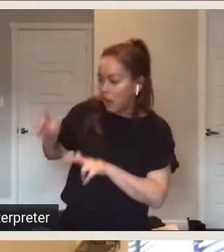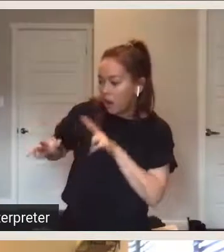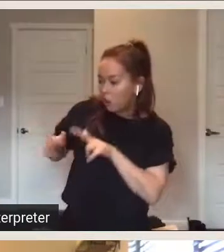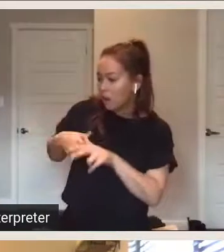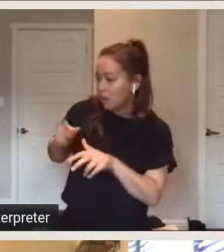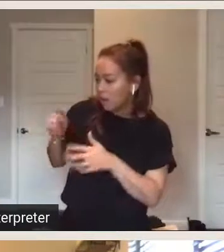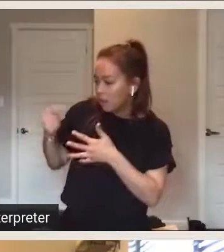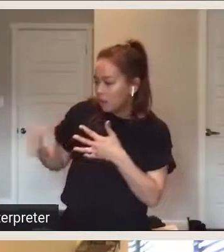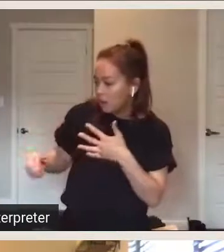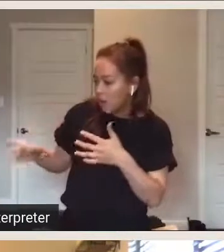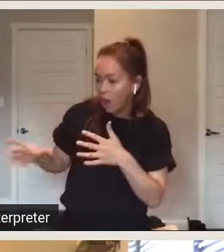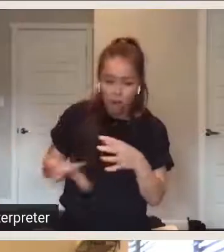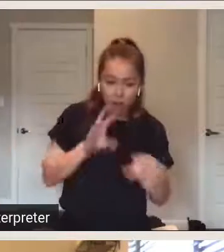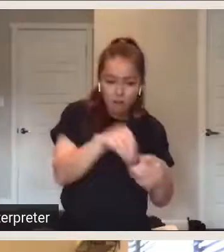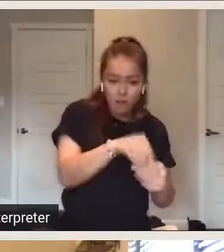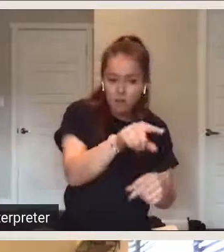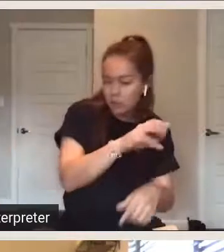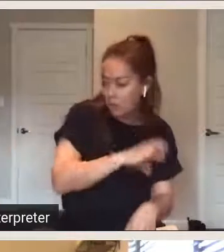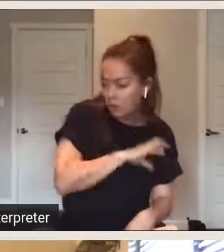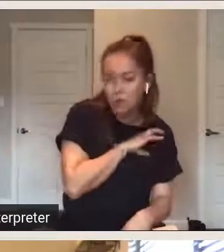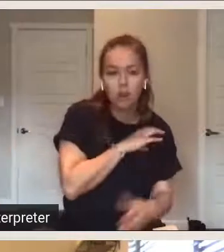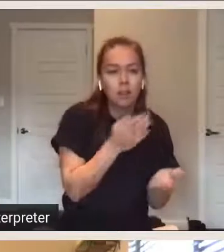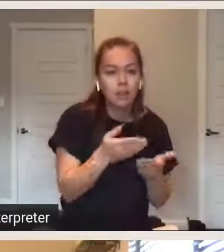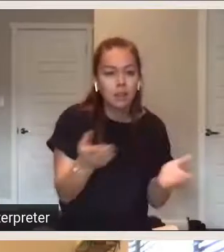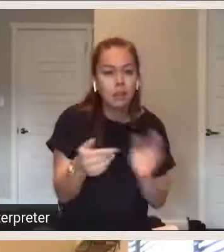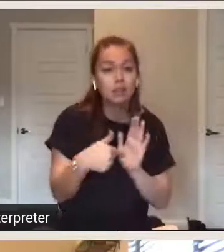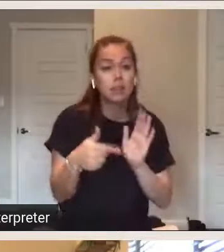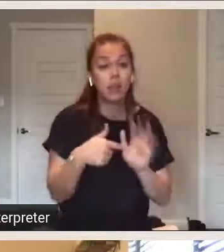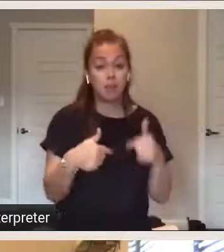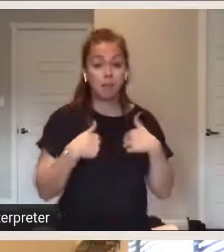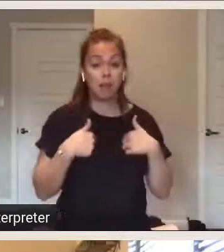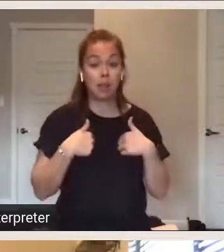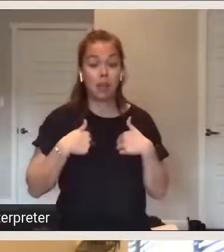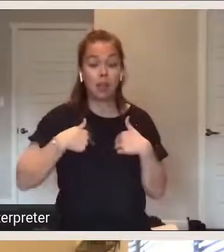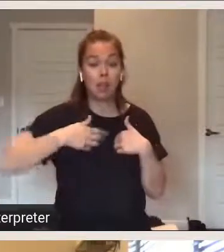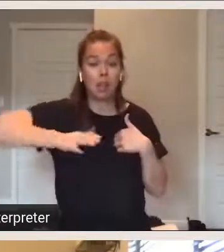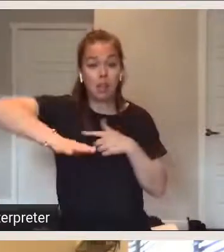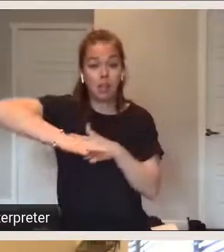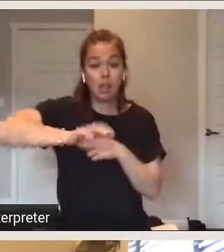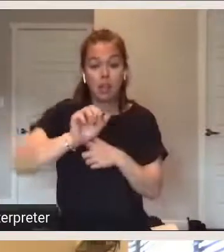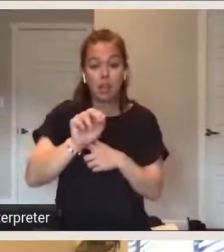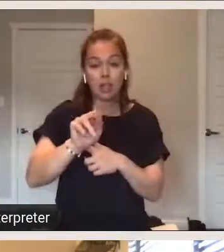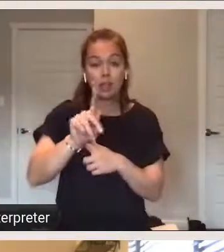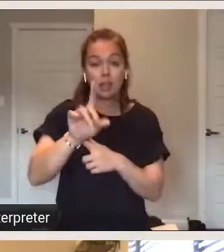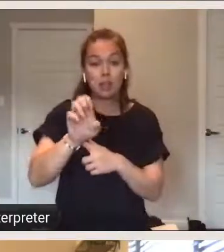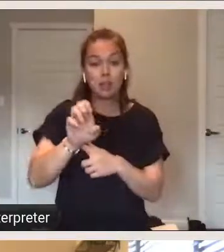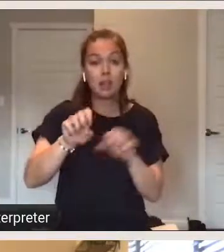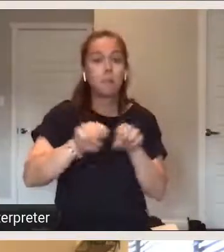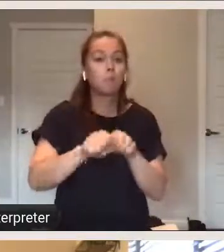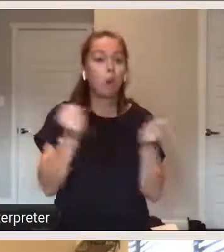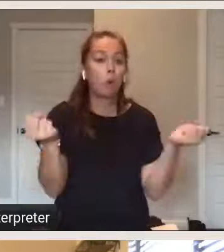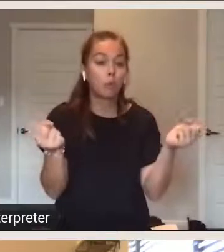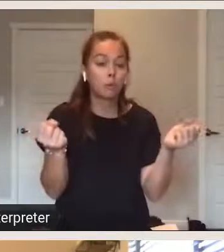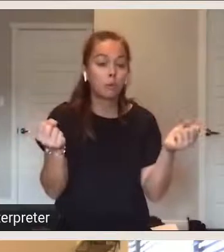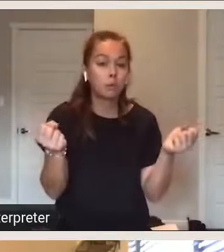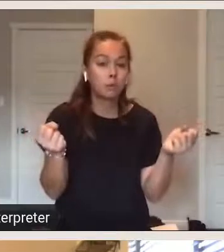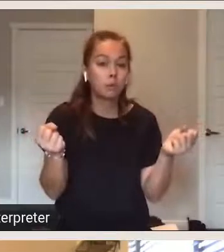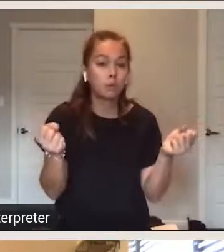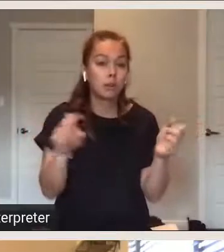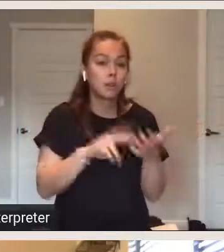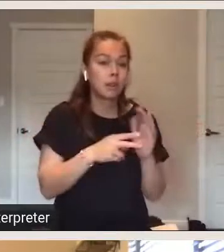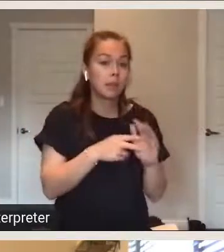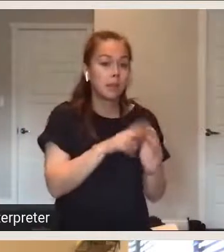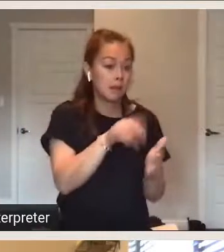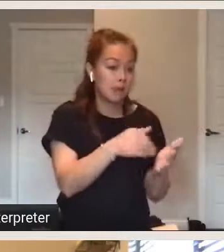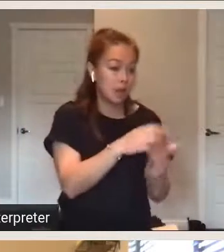And yeah, for example, like I broke my ankle, so the main character broke her ankle, and I moved to Japan, and the other character